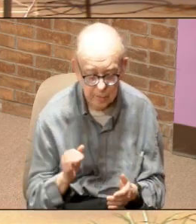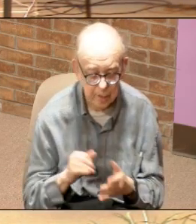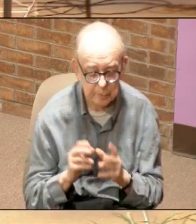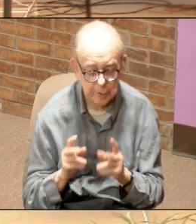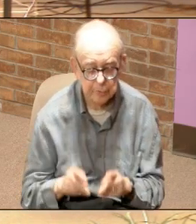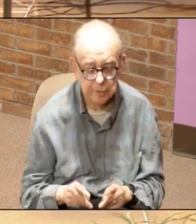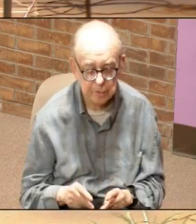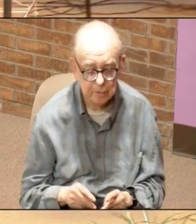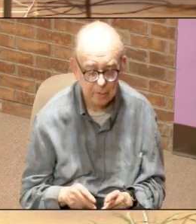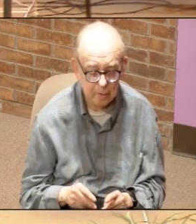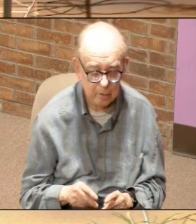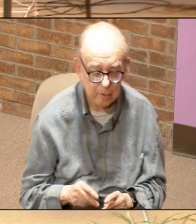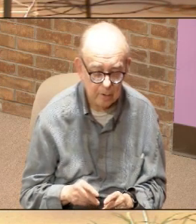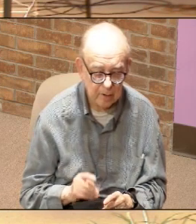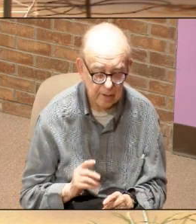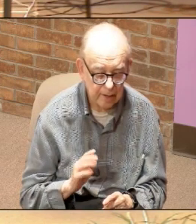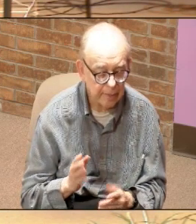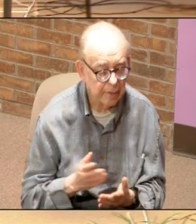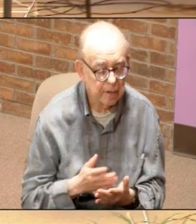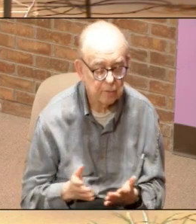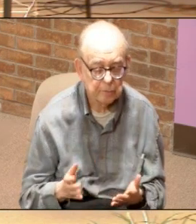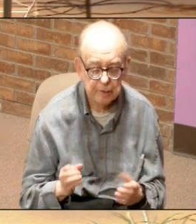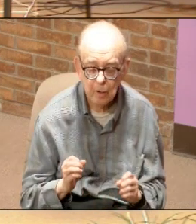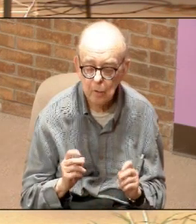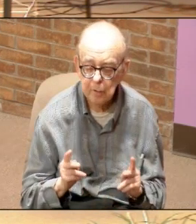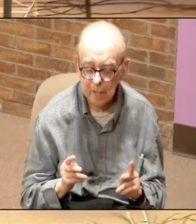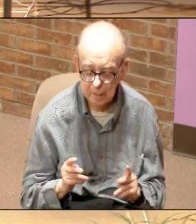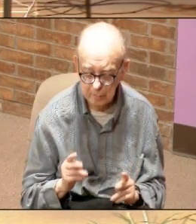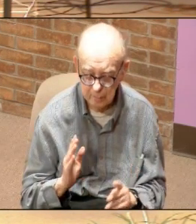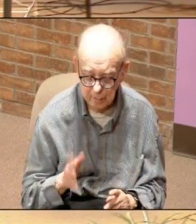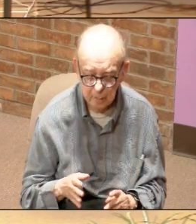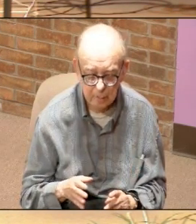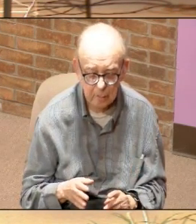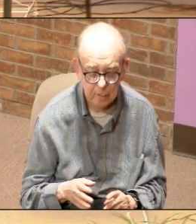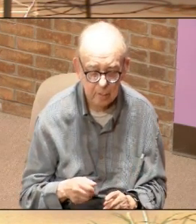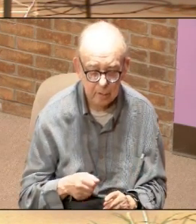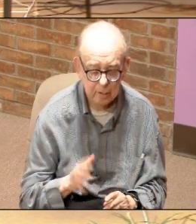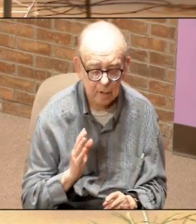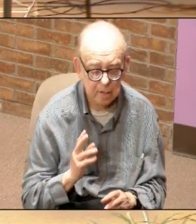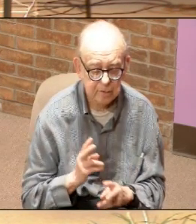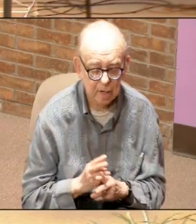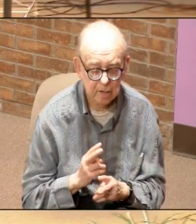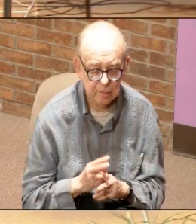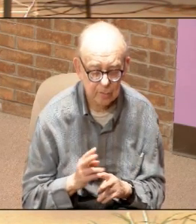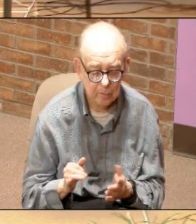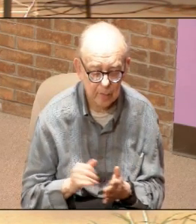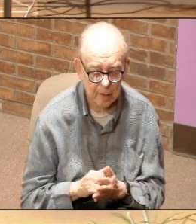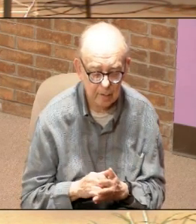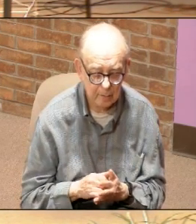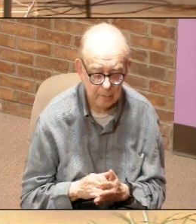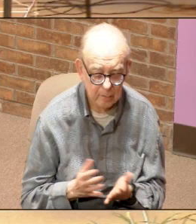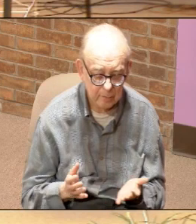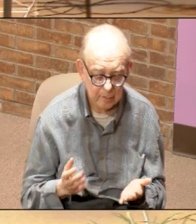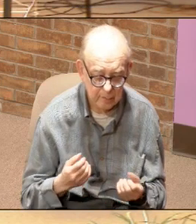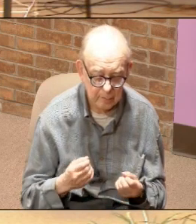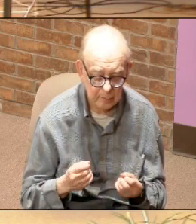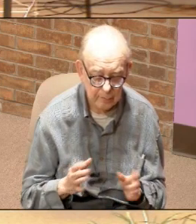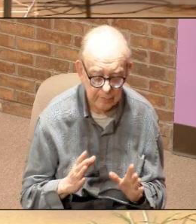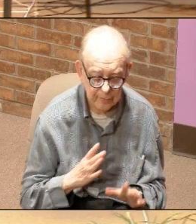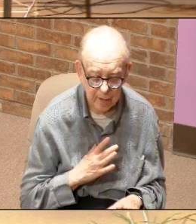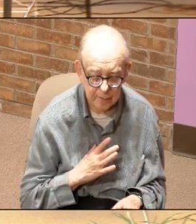them that it's going to be okay. He's got it. It's going to be all